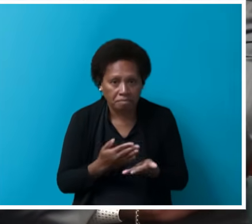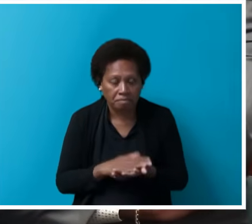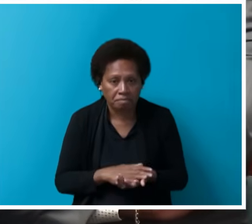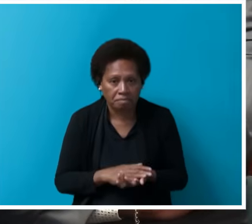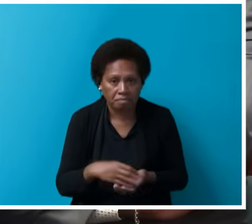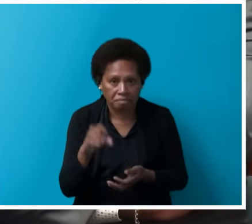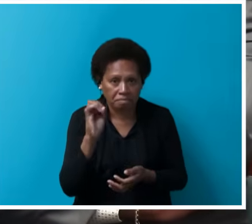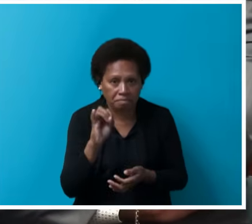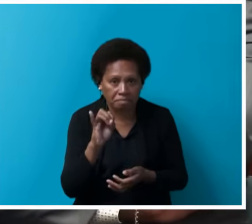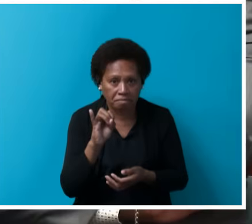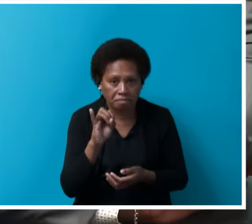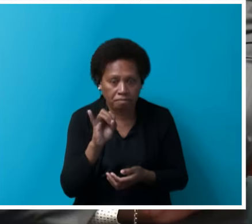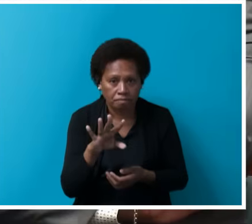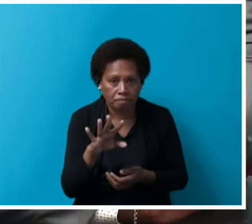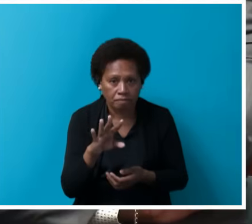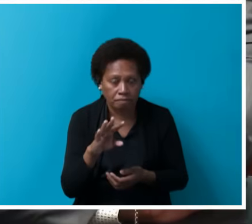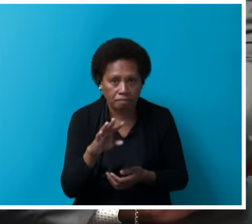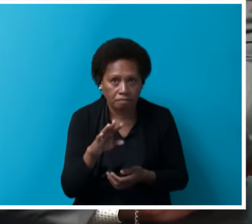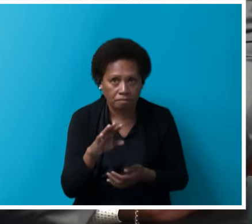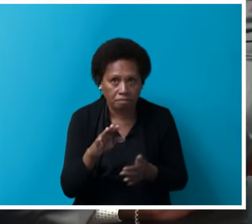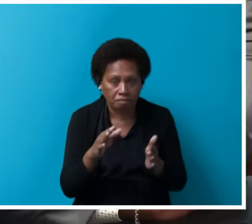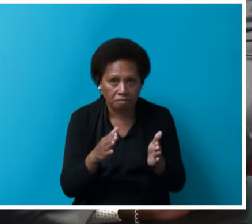to 23% salary rise to civil servants.